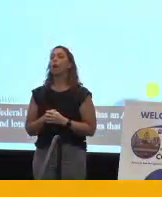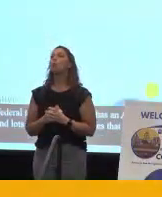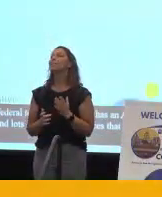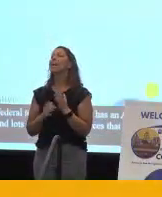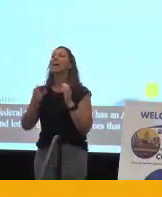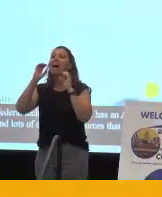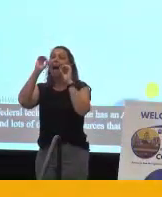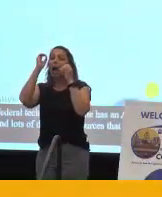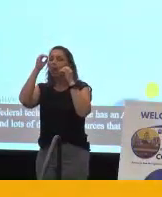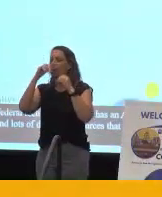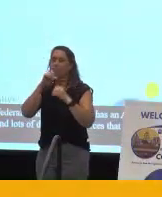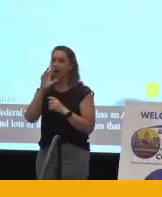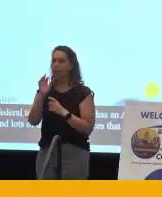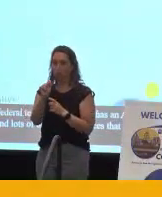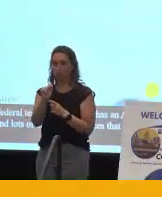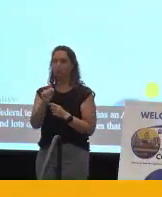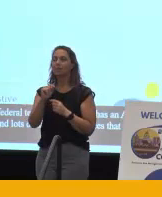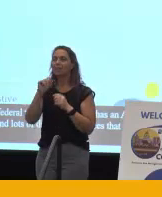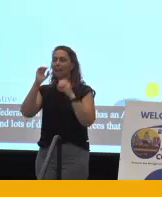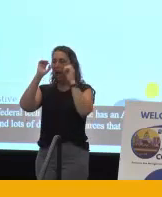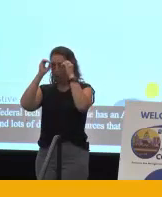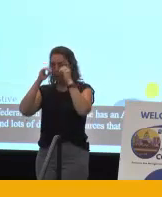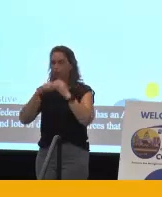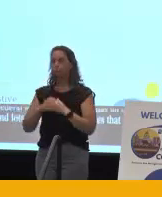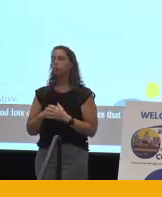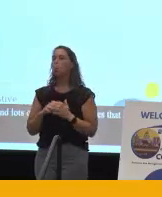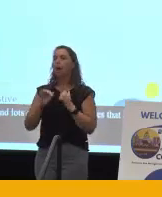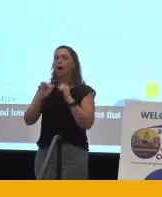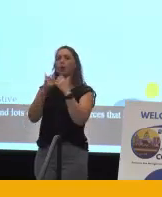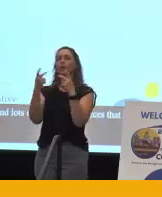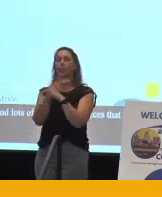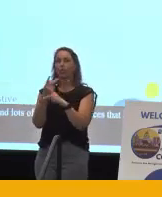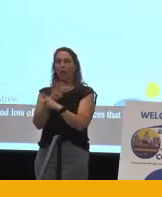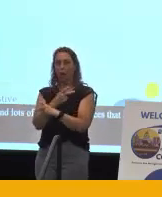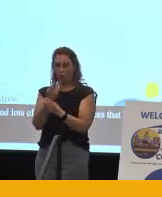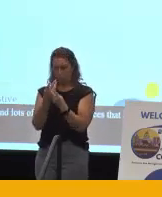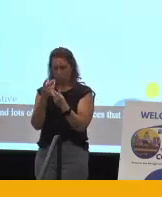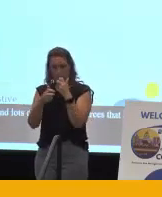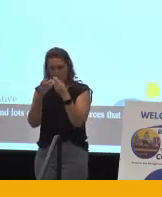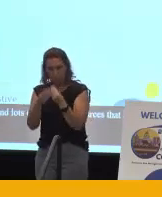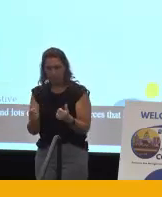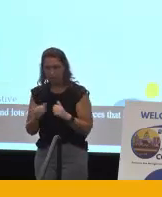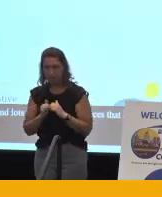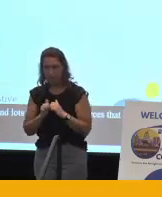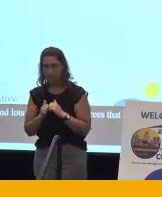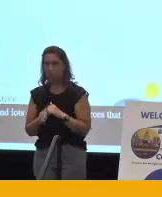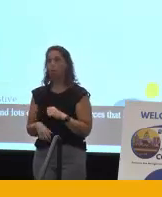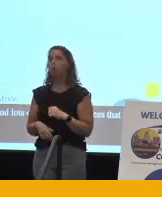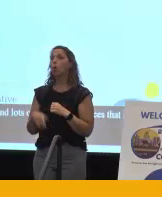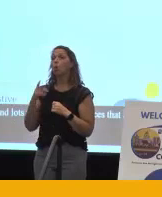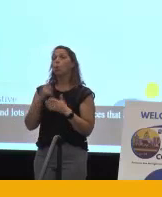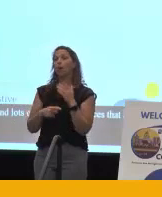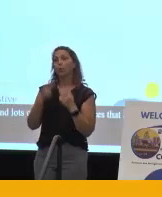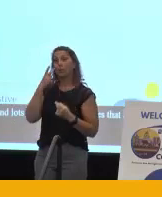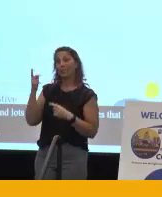So how do we find a solution? It's the AT match. So what you're seeing here is actually the RESNA HAT